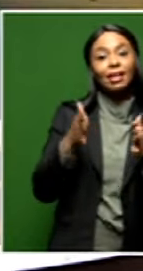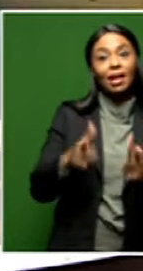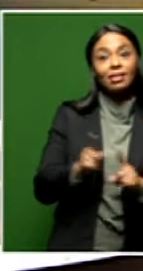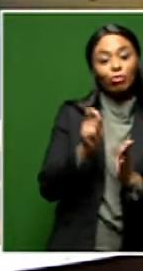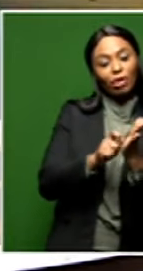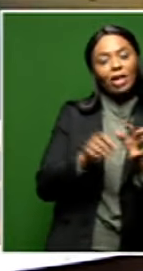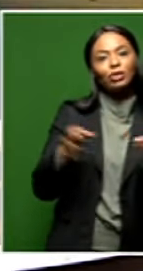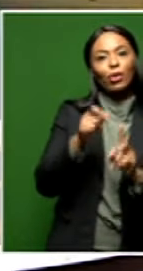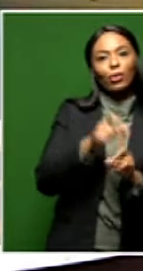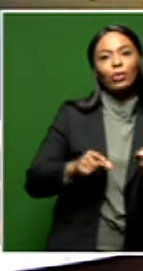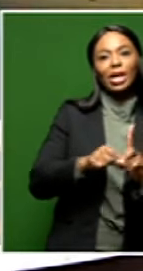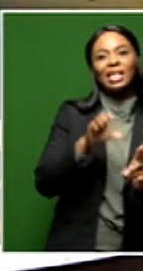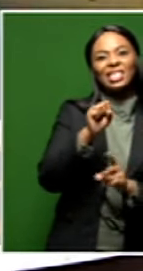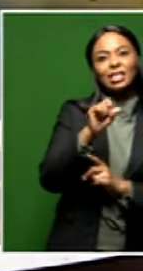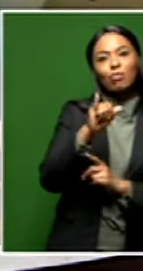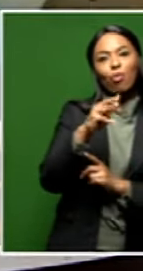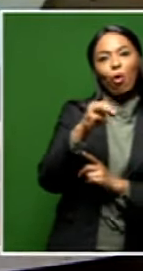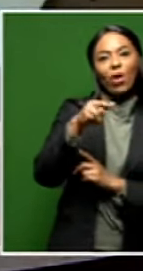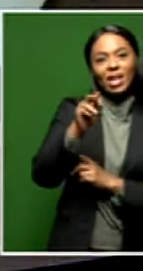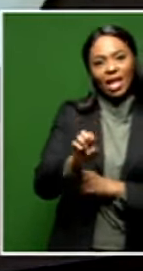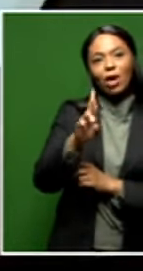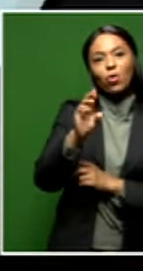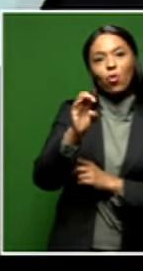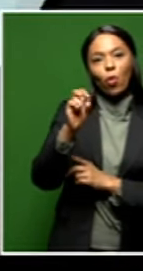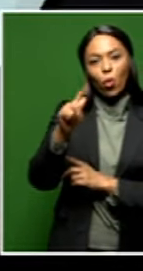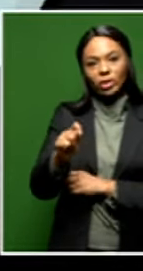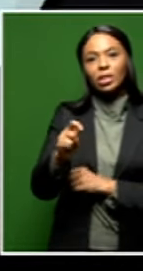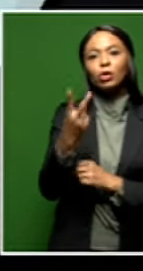Simone Roets taking us through her musical journey, as well as her